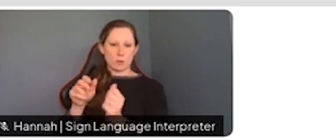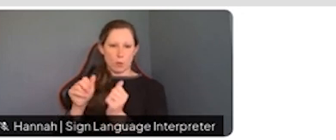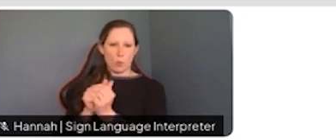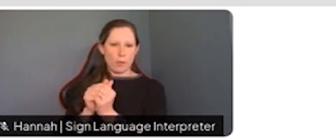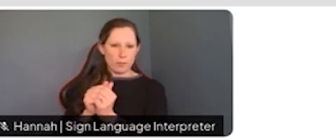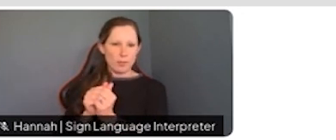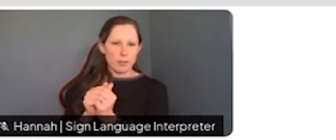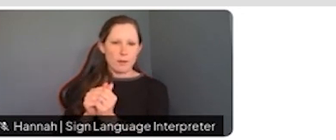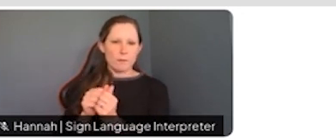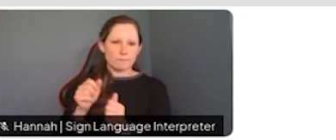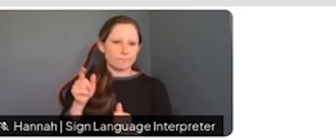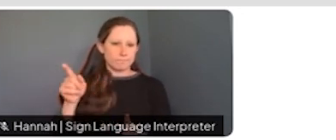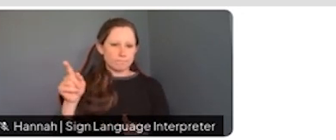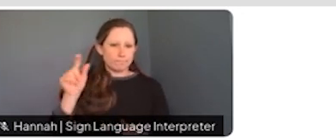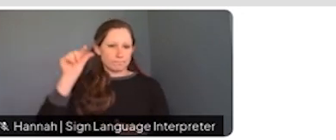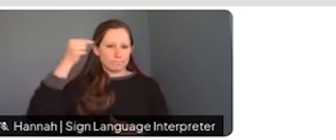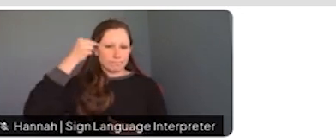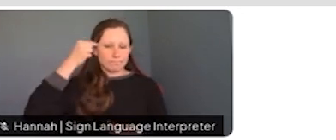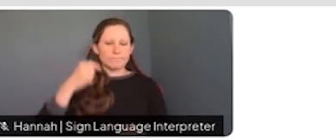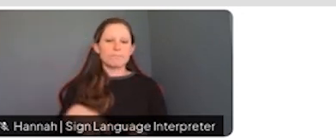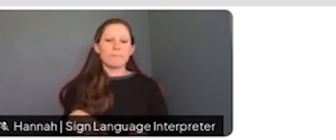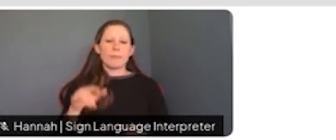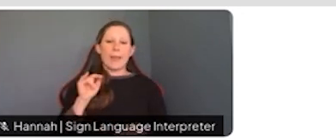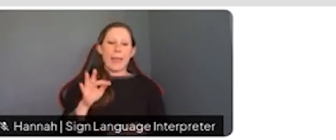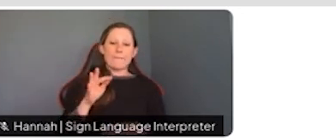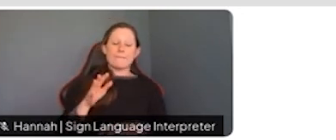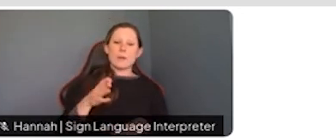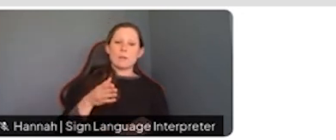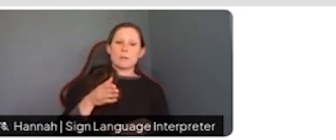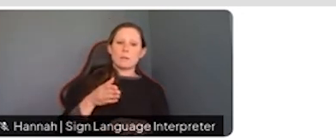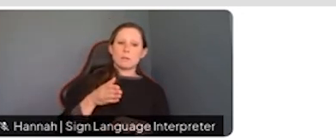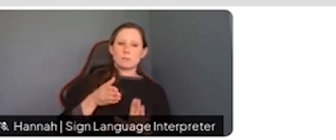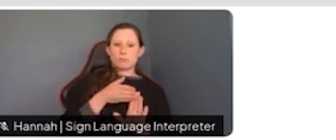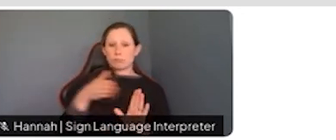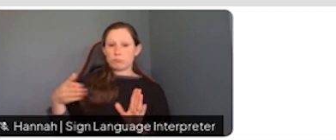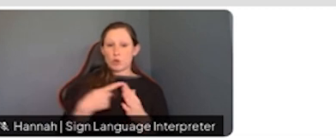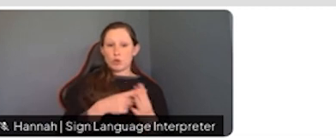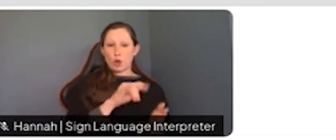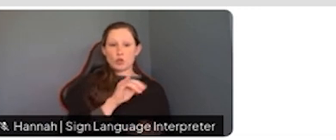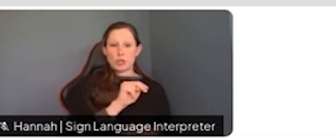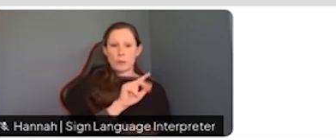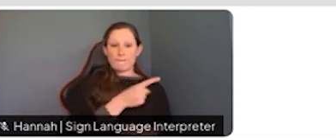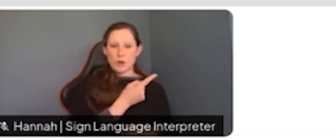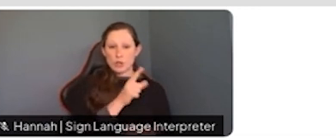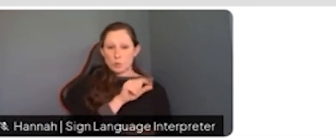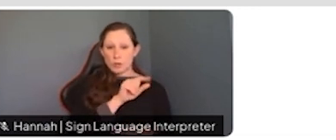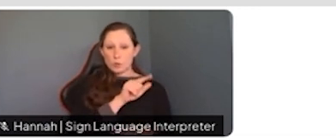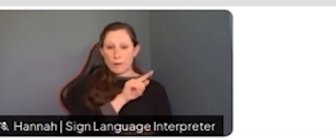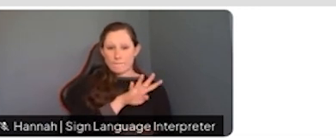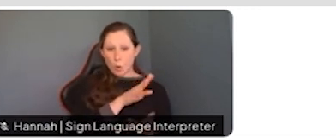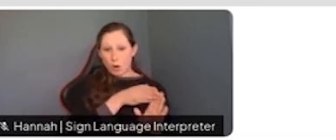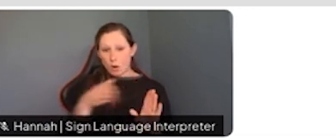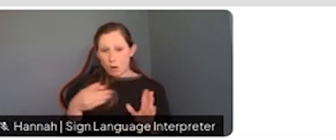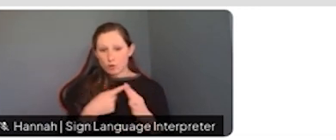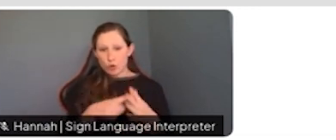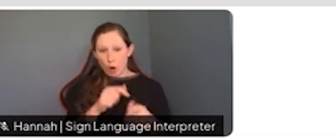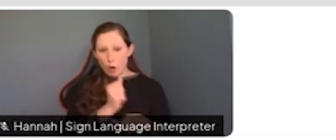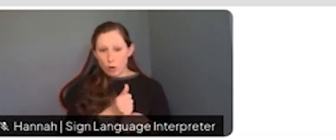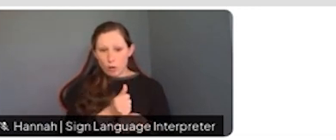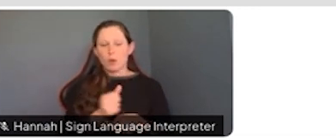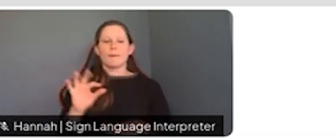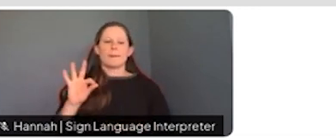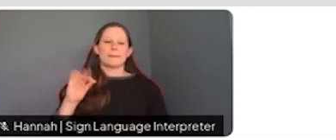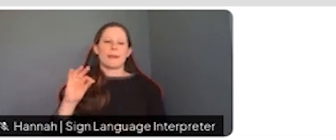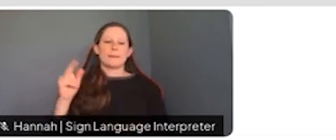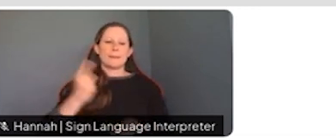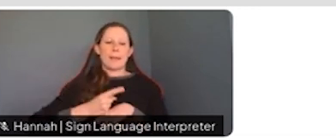December 31st of 2023. So companies launched this year in 2024 will only have 90 days from their date